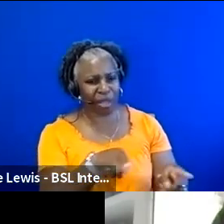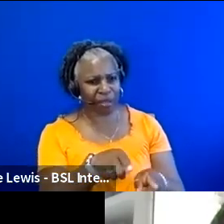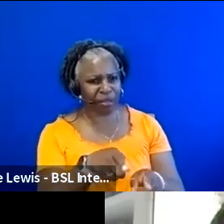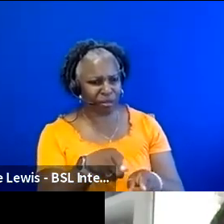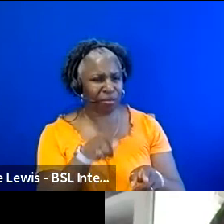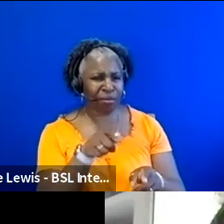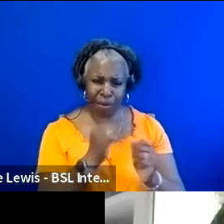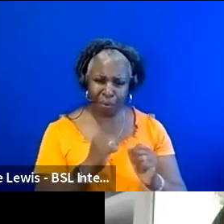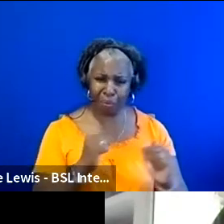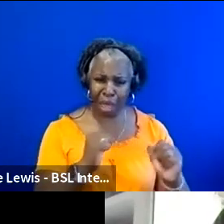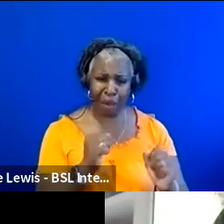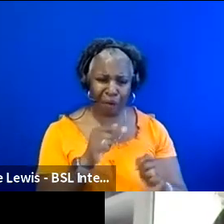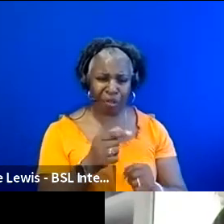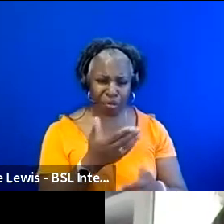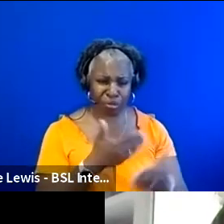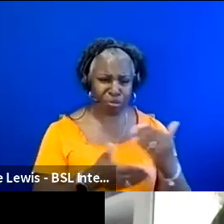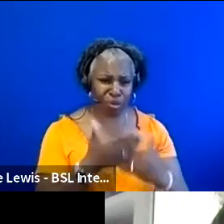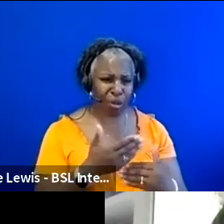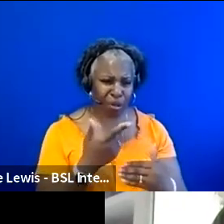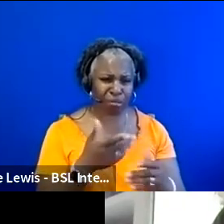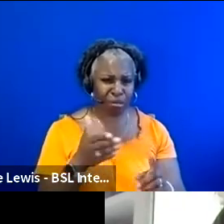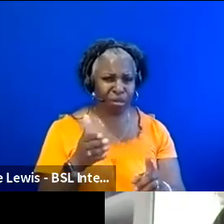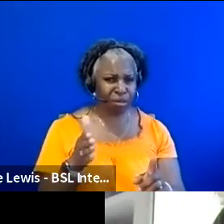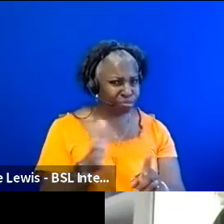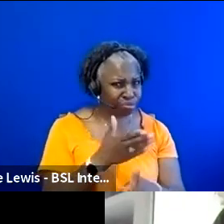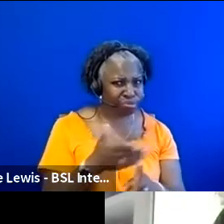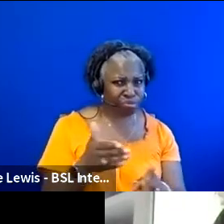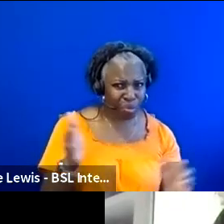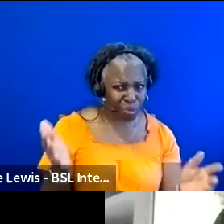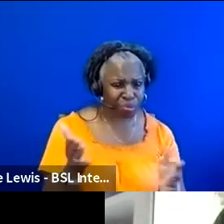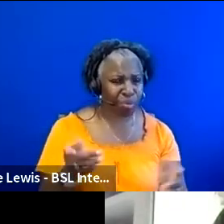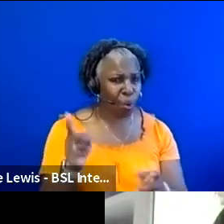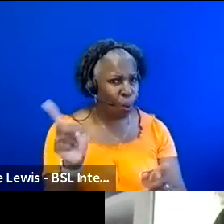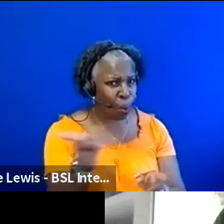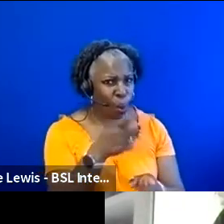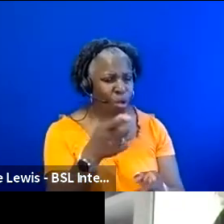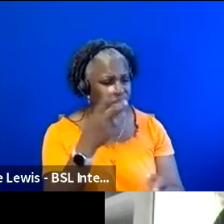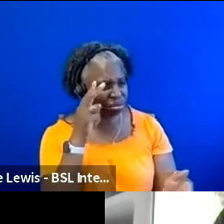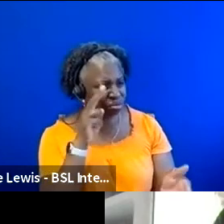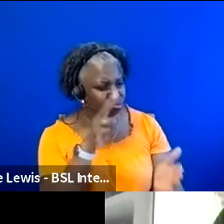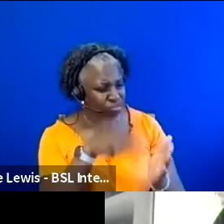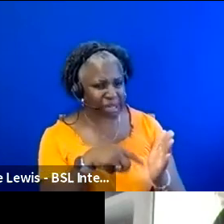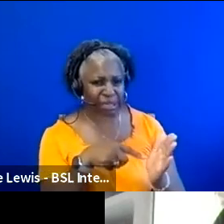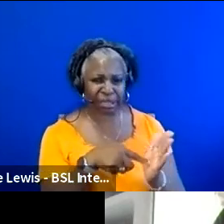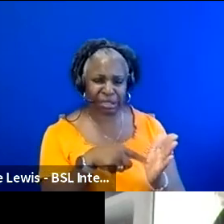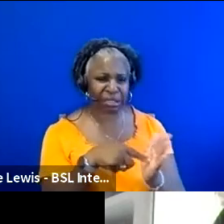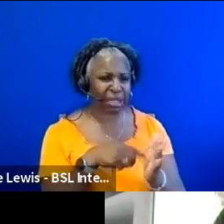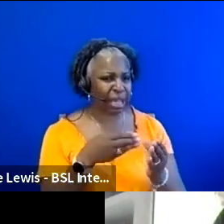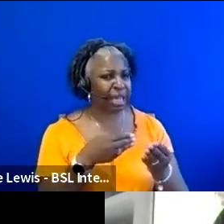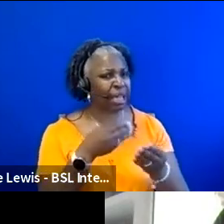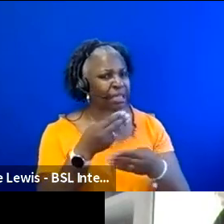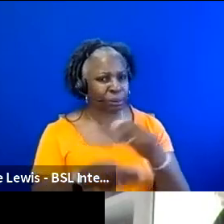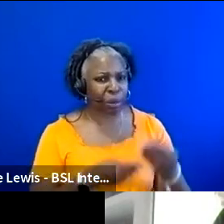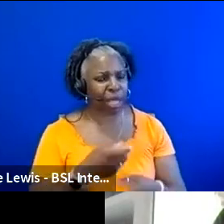powerful stories. And I would urge listeners to go and read that, because it displays the humanity that Aida brings to so many